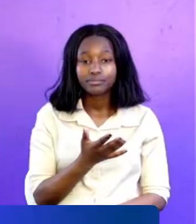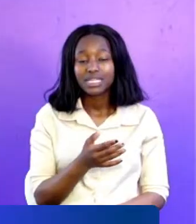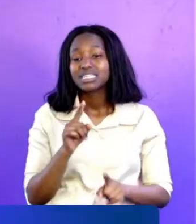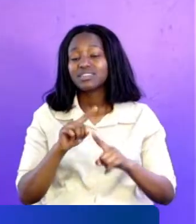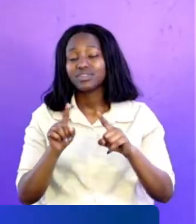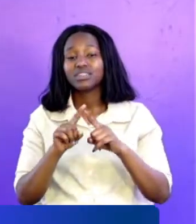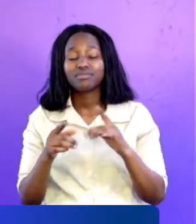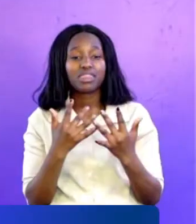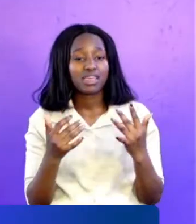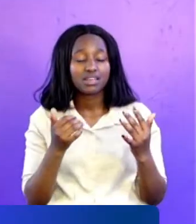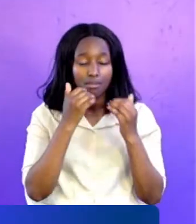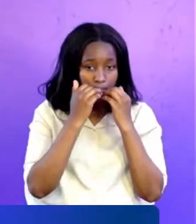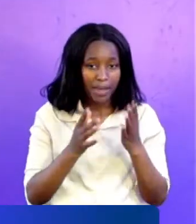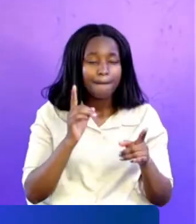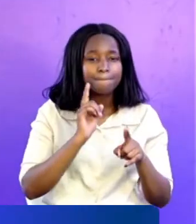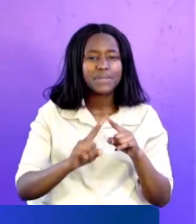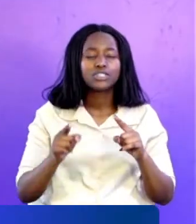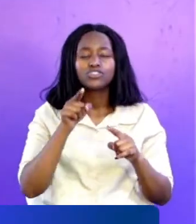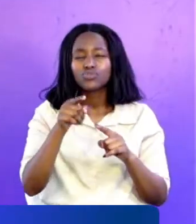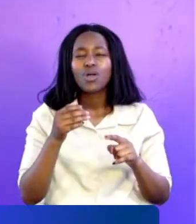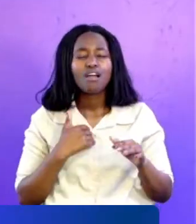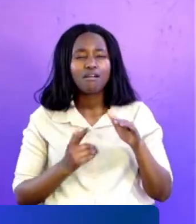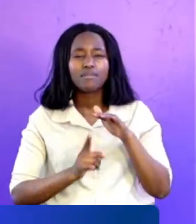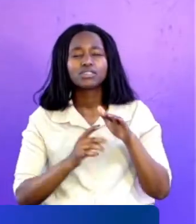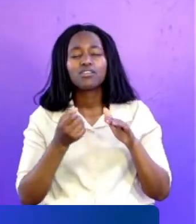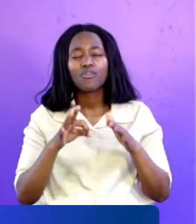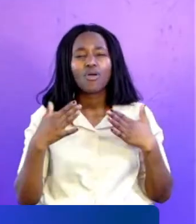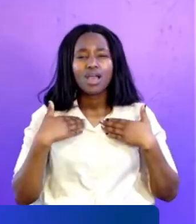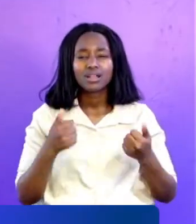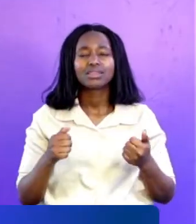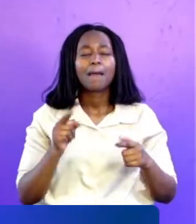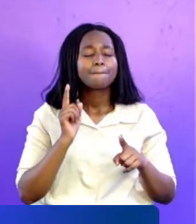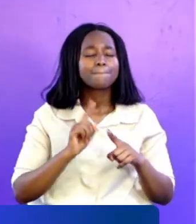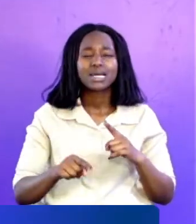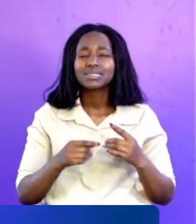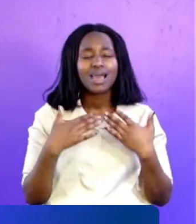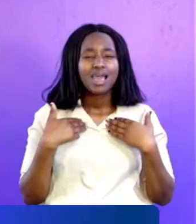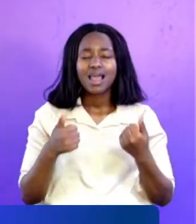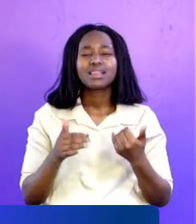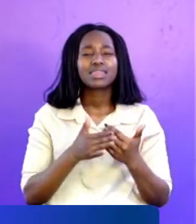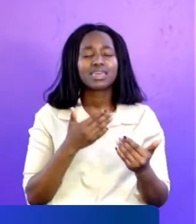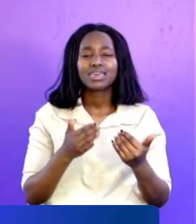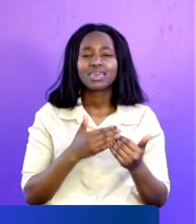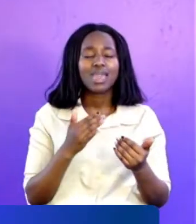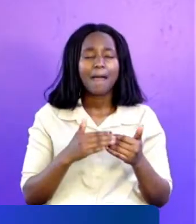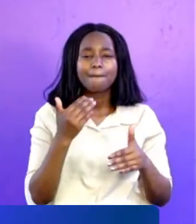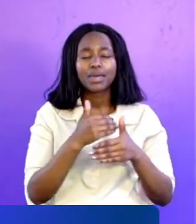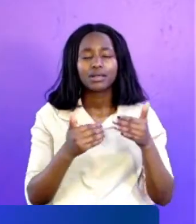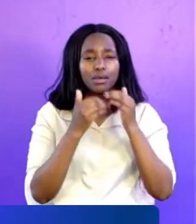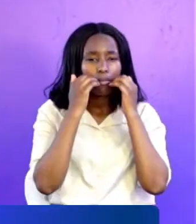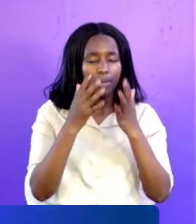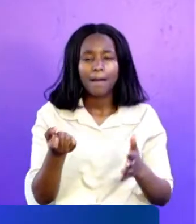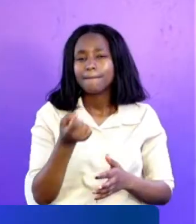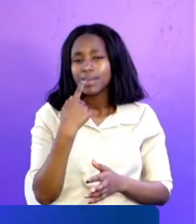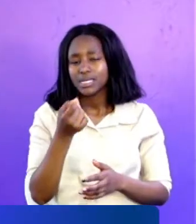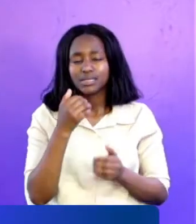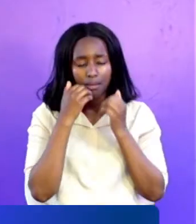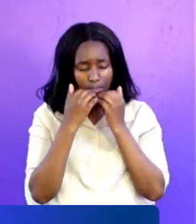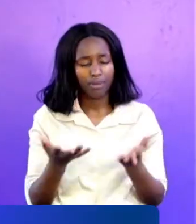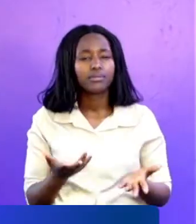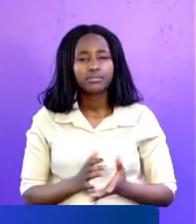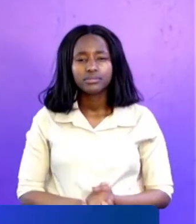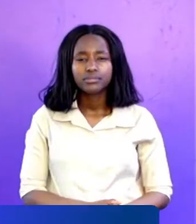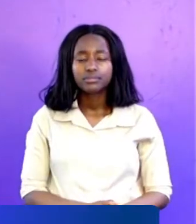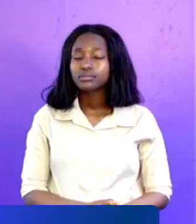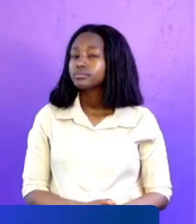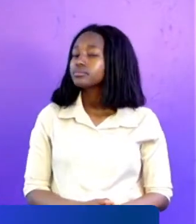minister for health. How can you have a minister for health with no healthcare facilities, no medicine, nothing is going on?